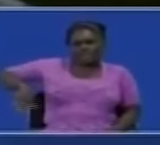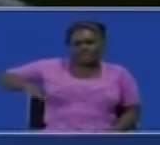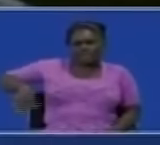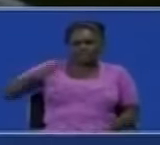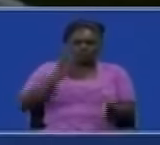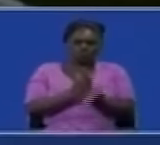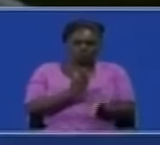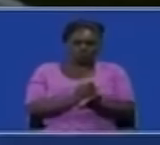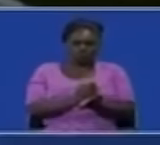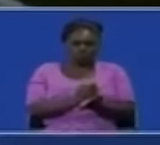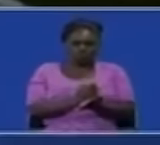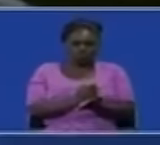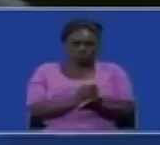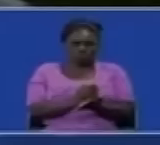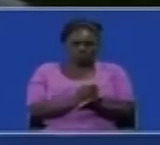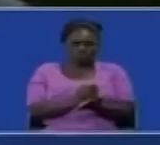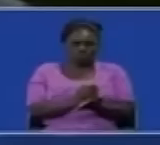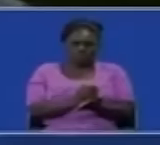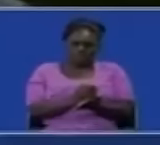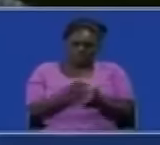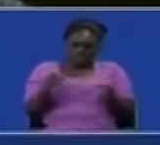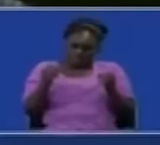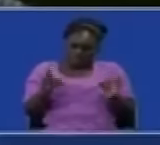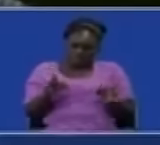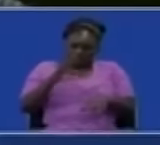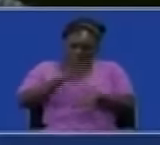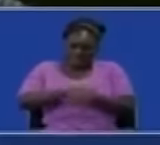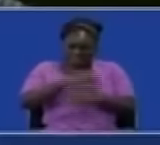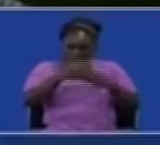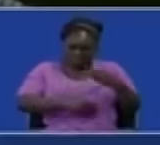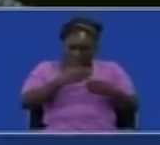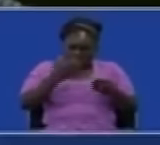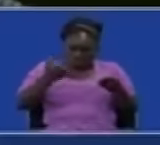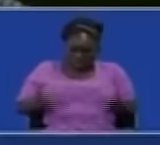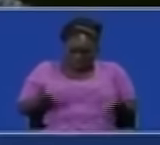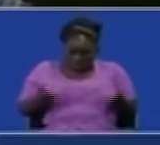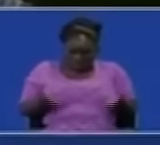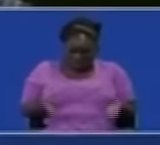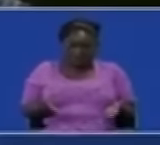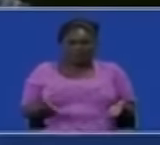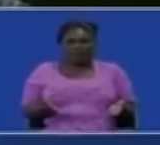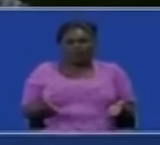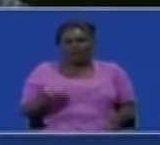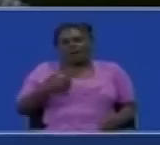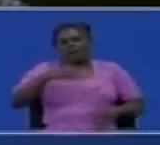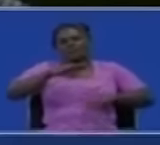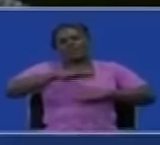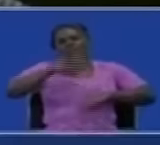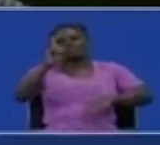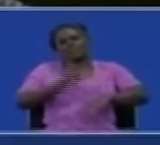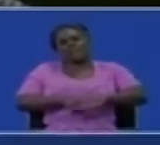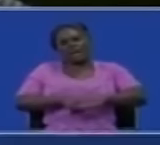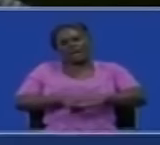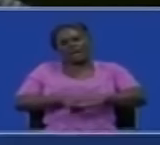actually, as far as the competence is concerned. Even if we were to get these systems now, do we have sufficient time